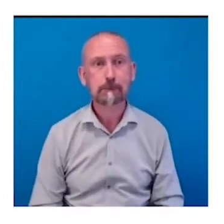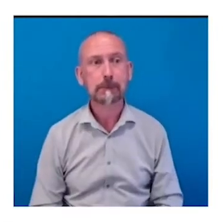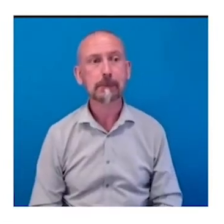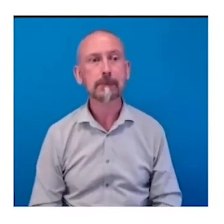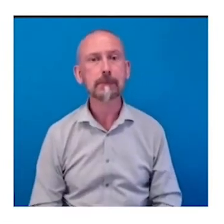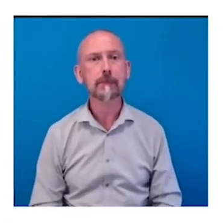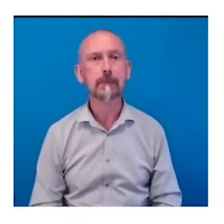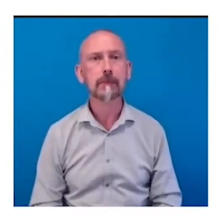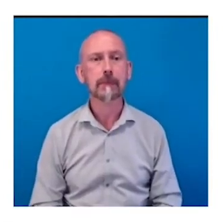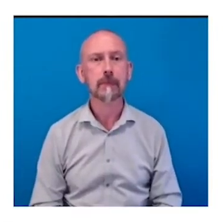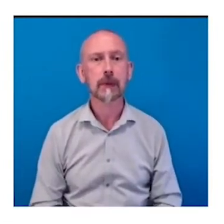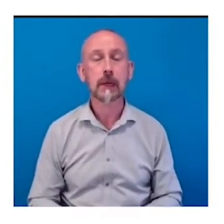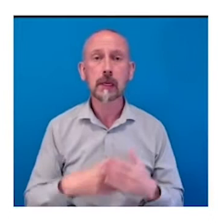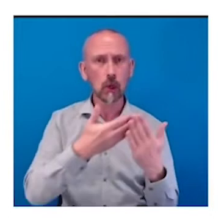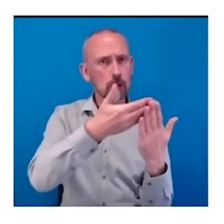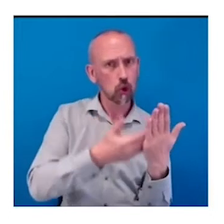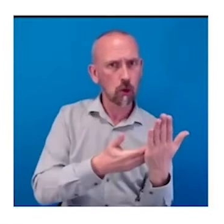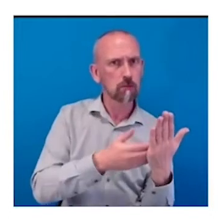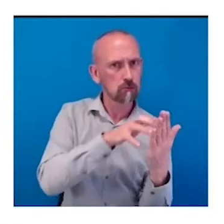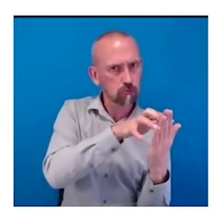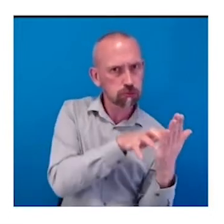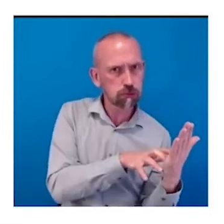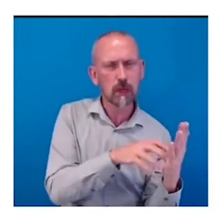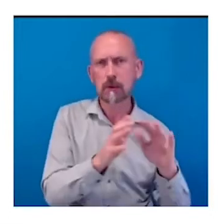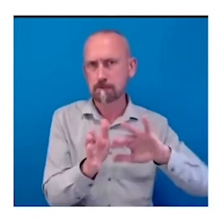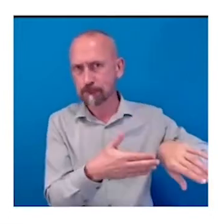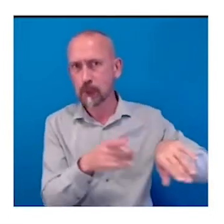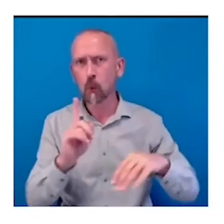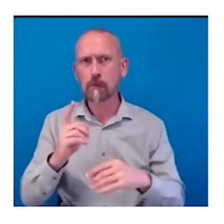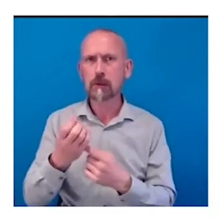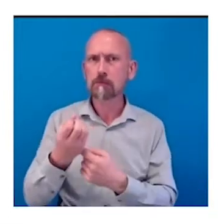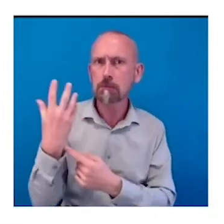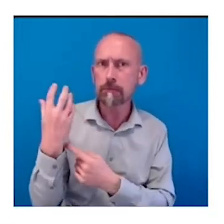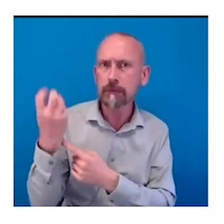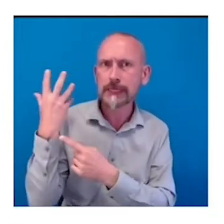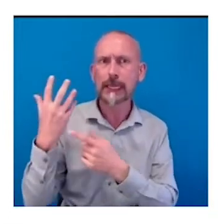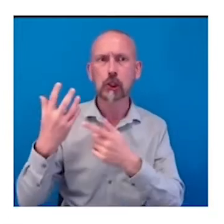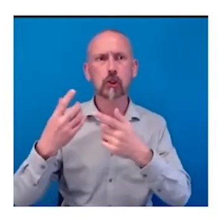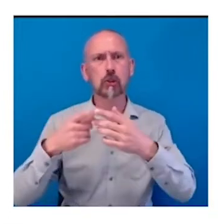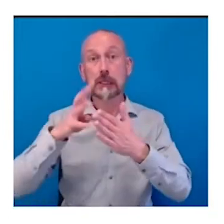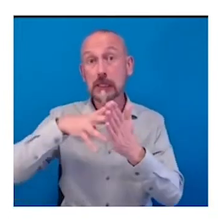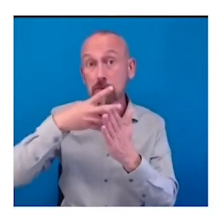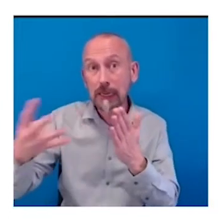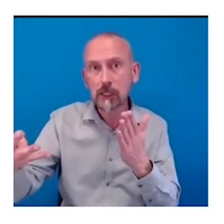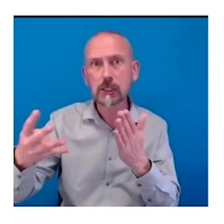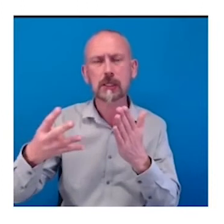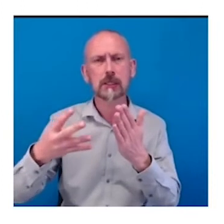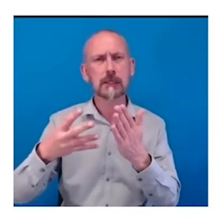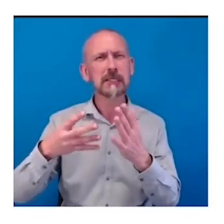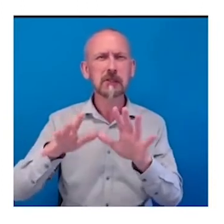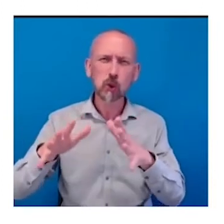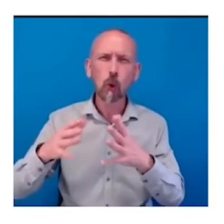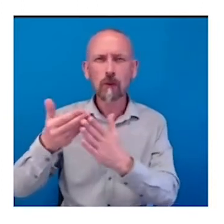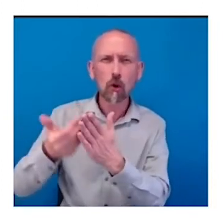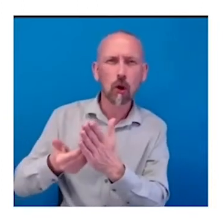We can go beyond documents. What about presentations and spreadsheets, which are documents of types, but they're handled slightly differently? So if we look